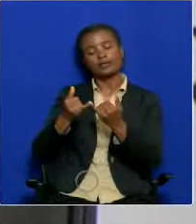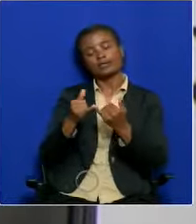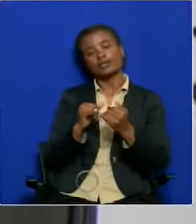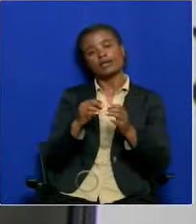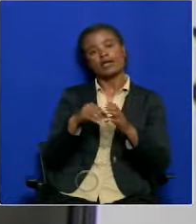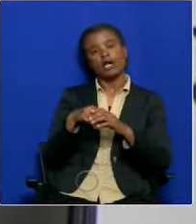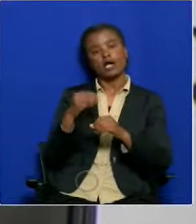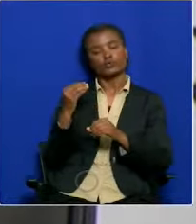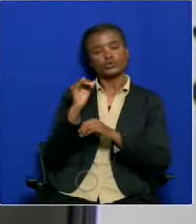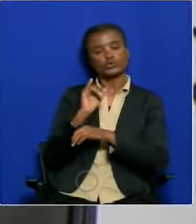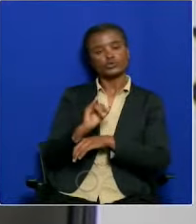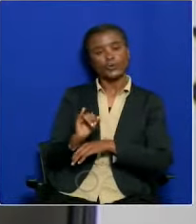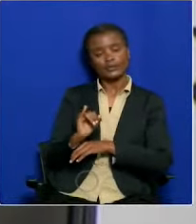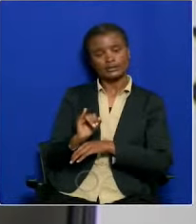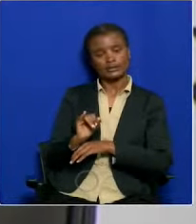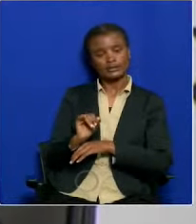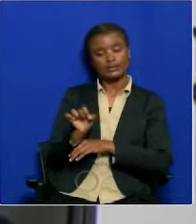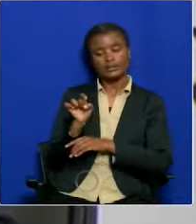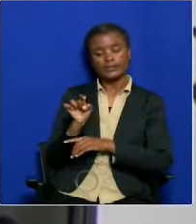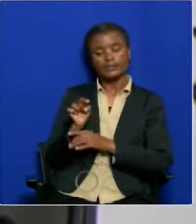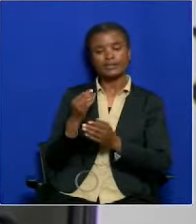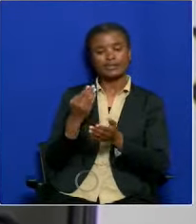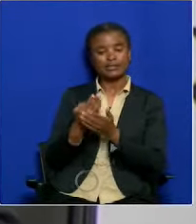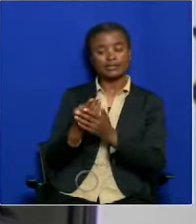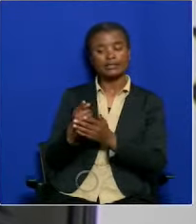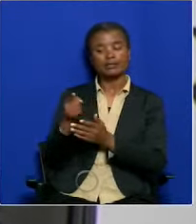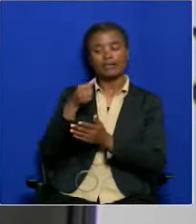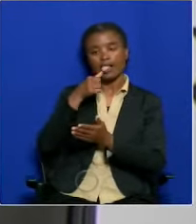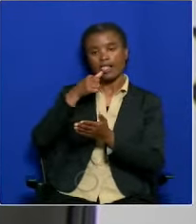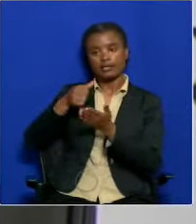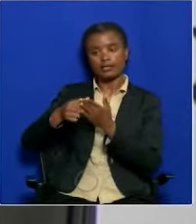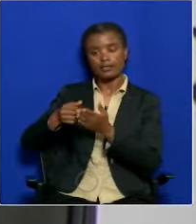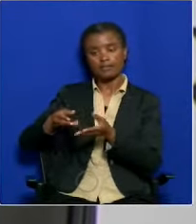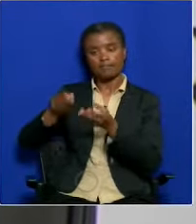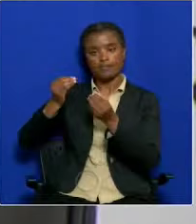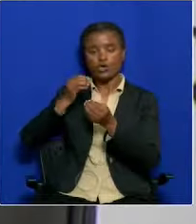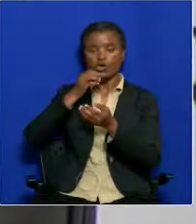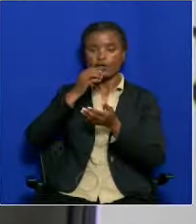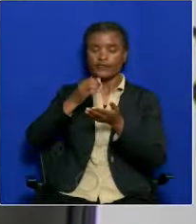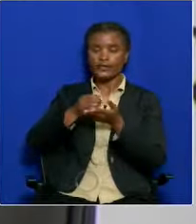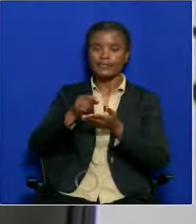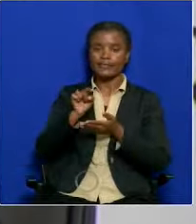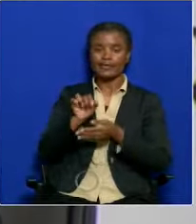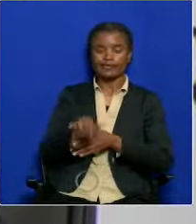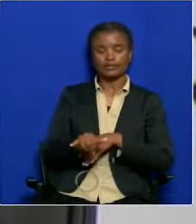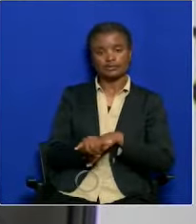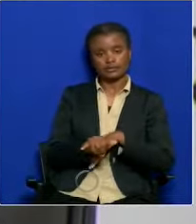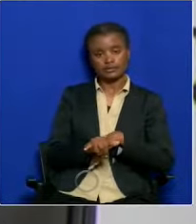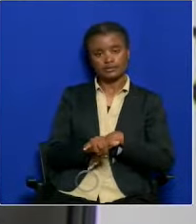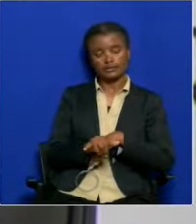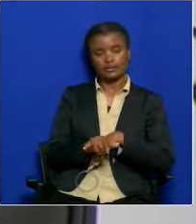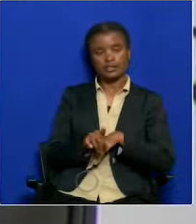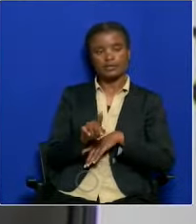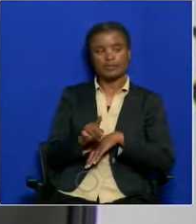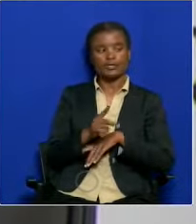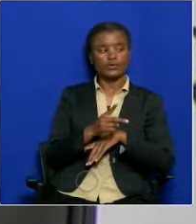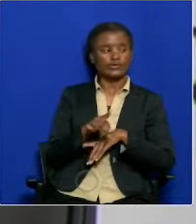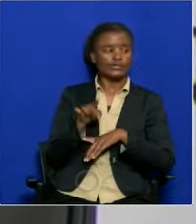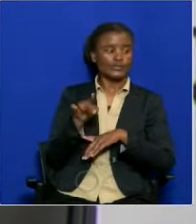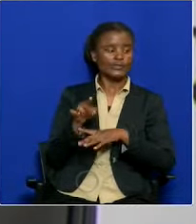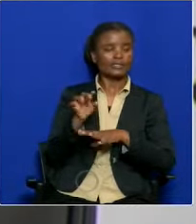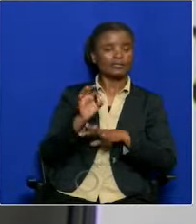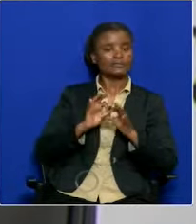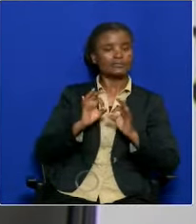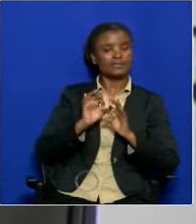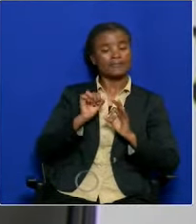can source a letter from them also to confirm that. But it was indicated to me by my son that it